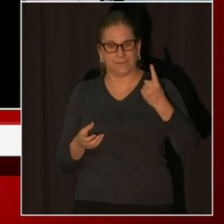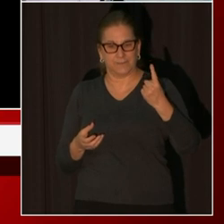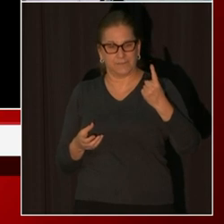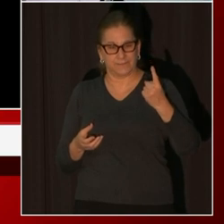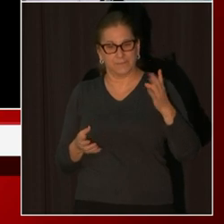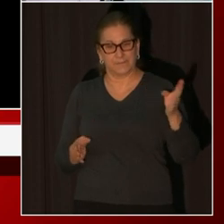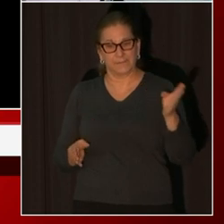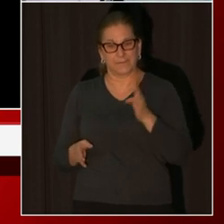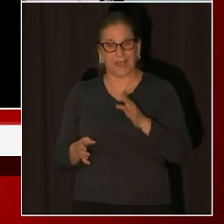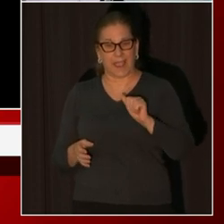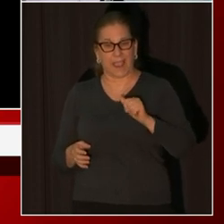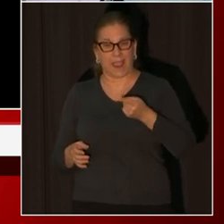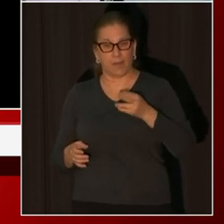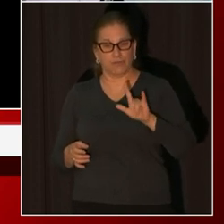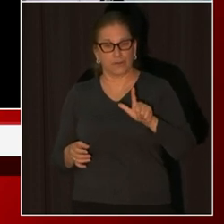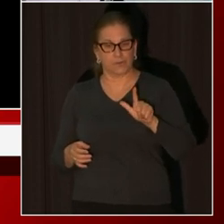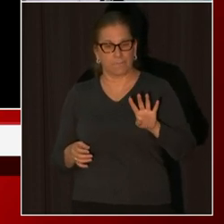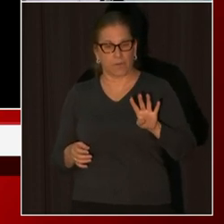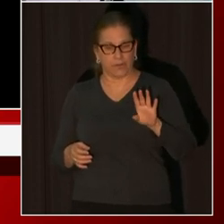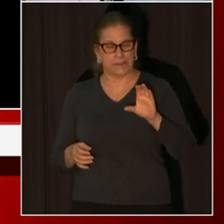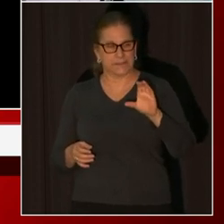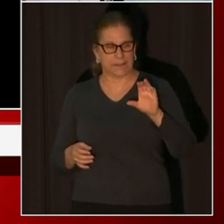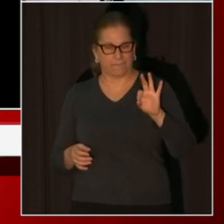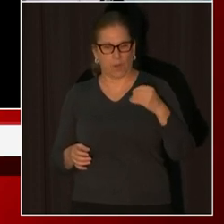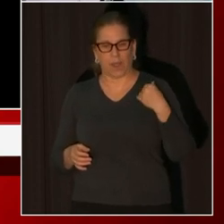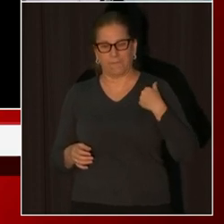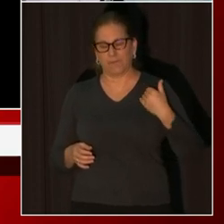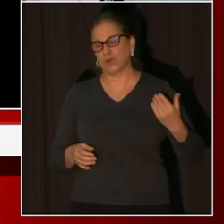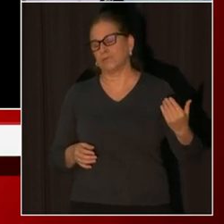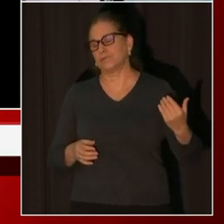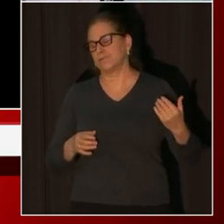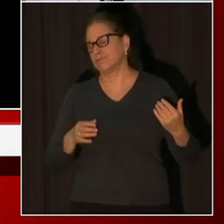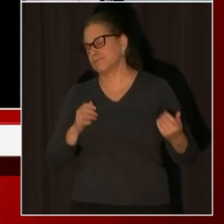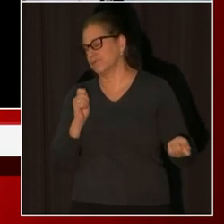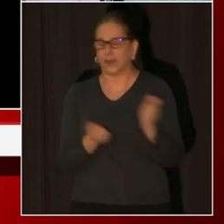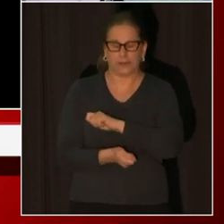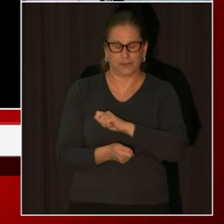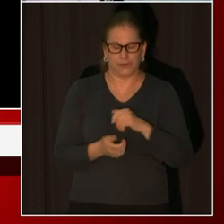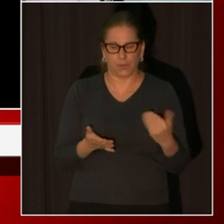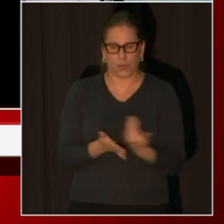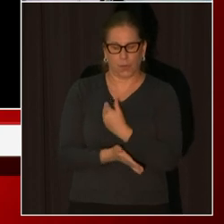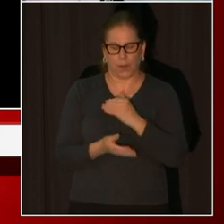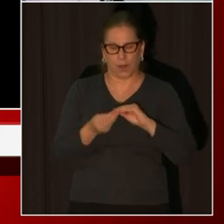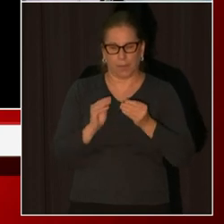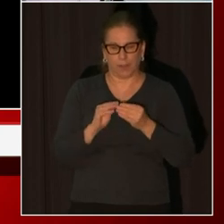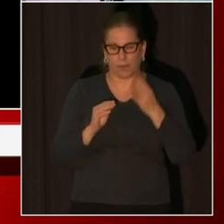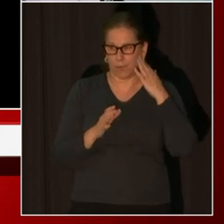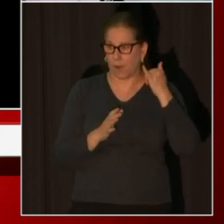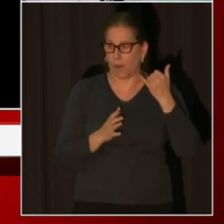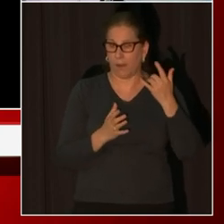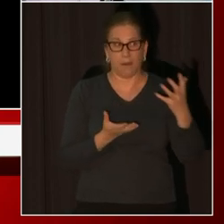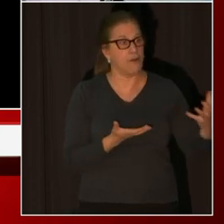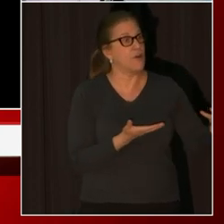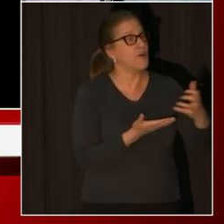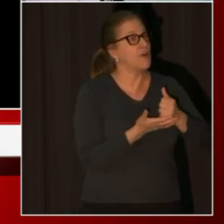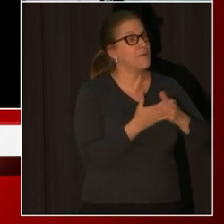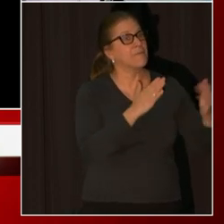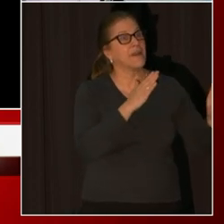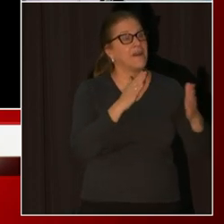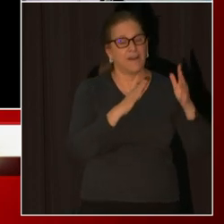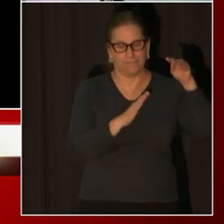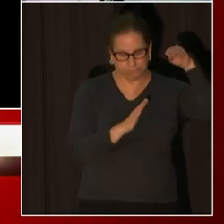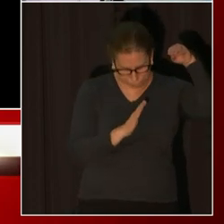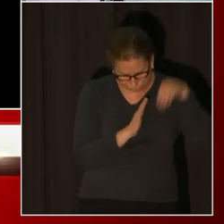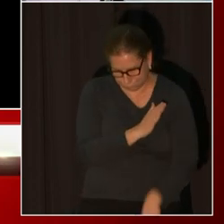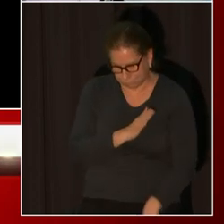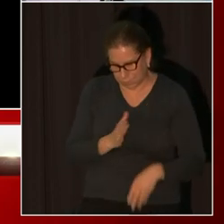that showed these dramatic declines in our resource base. And we are now at the point where we are ready to present